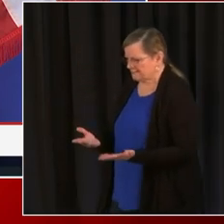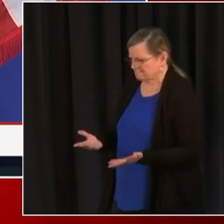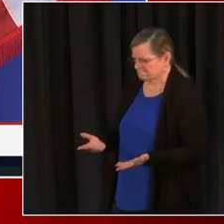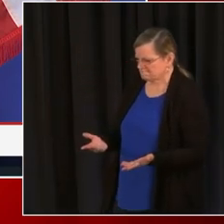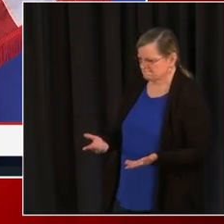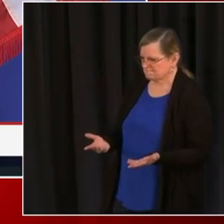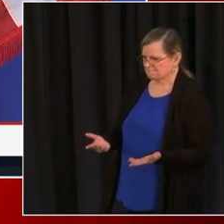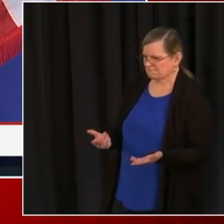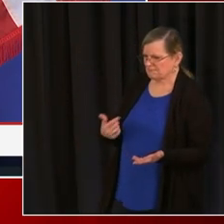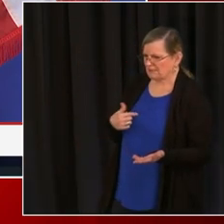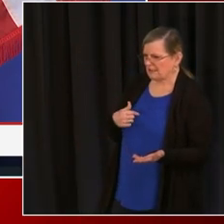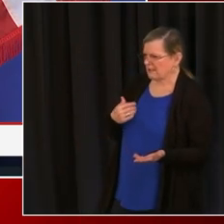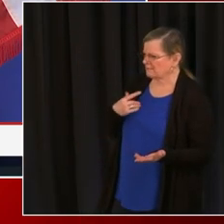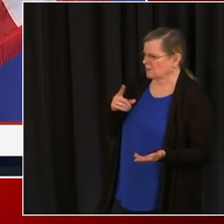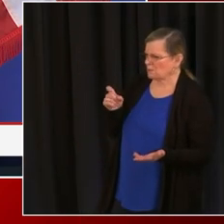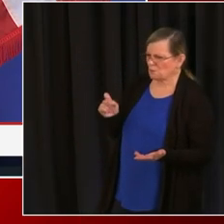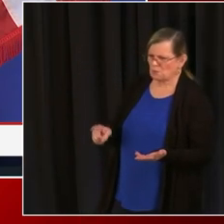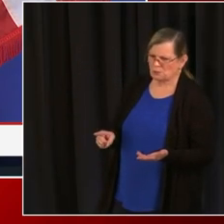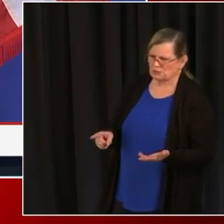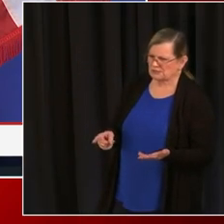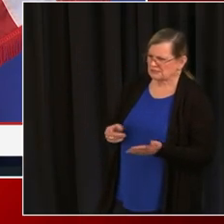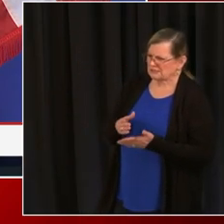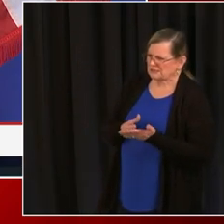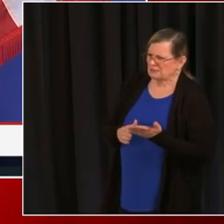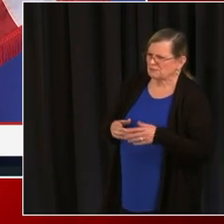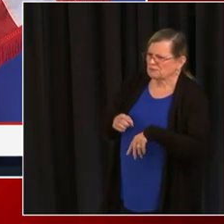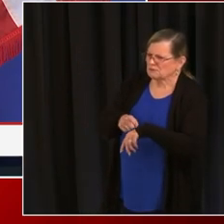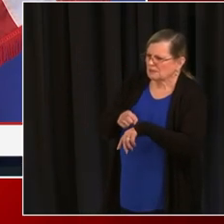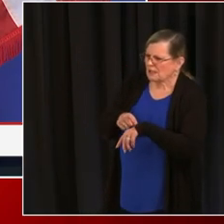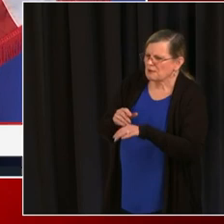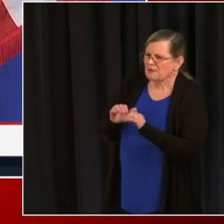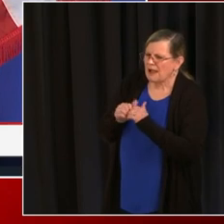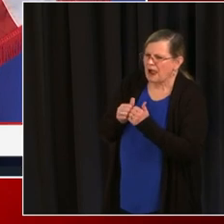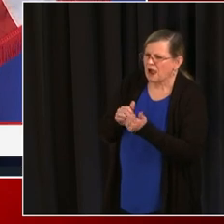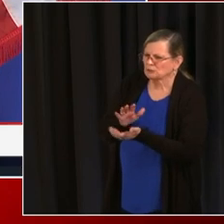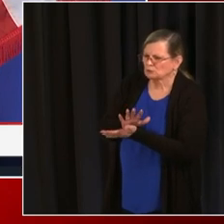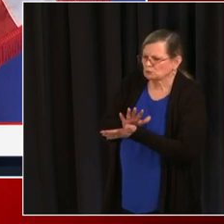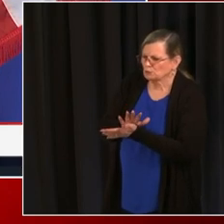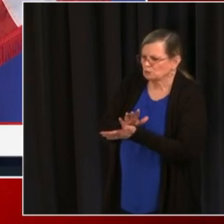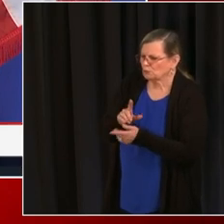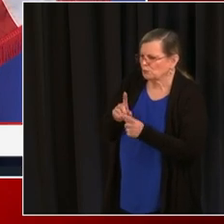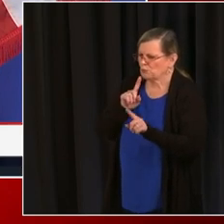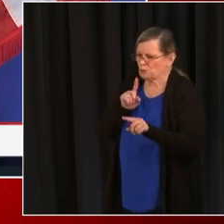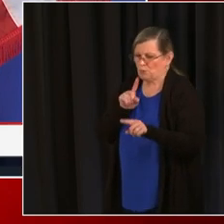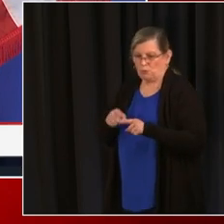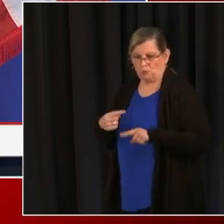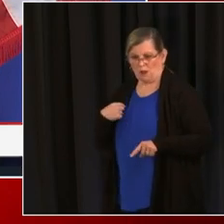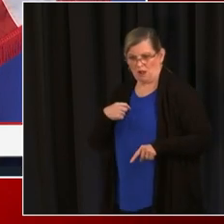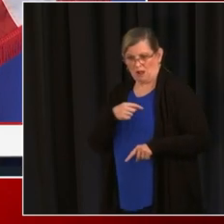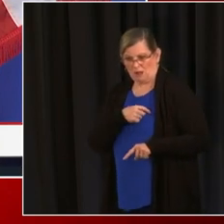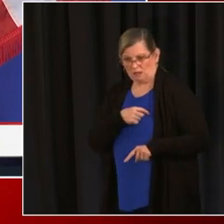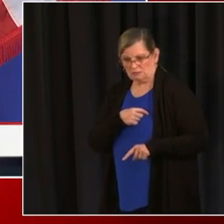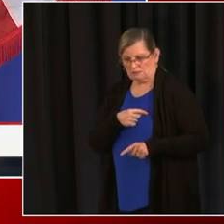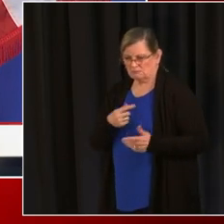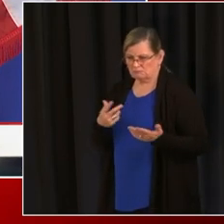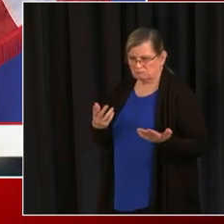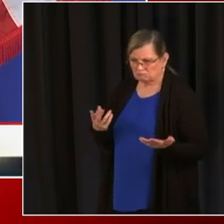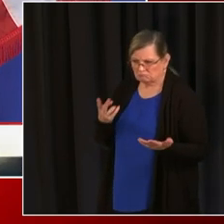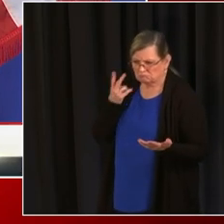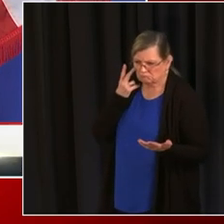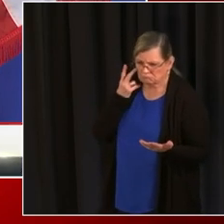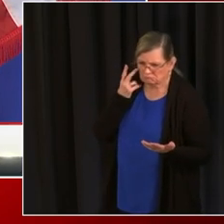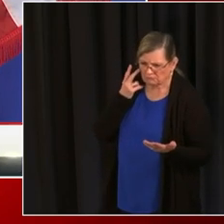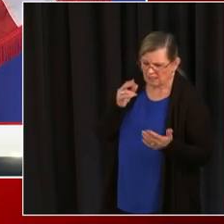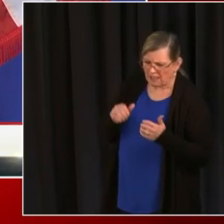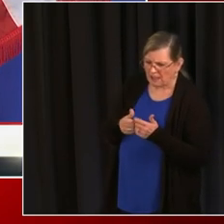What was I had a question, some timing about how schools report to us and the mechanism by which they report to us, and